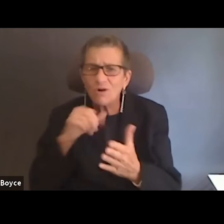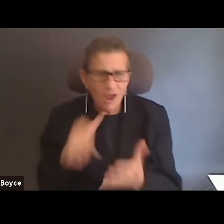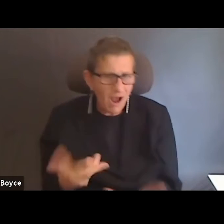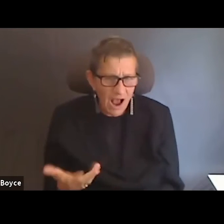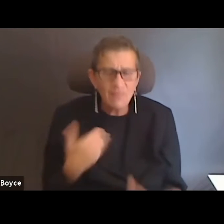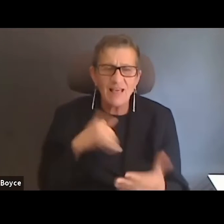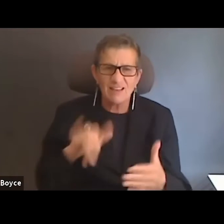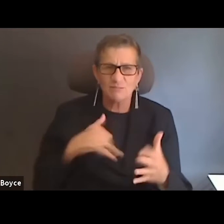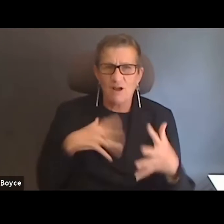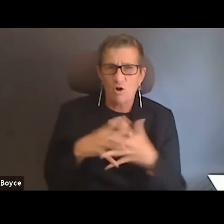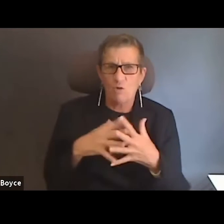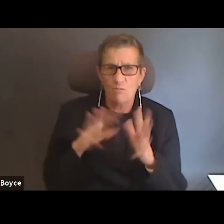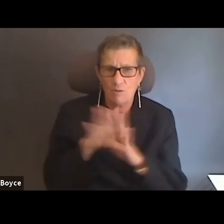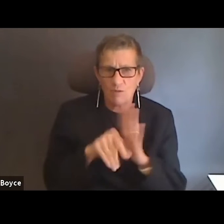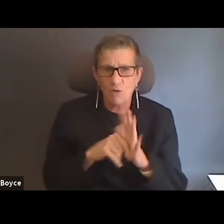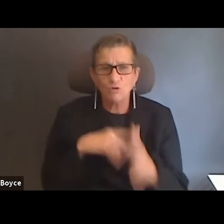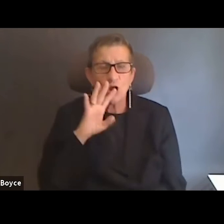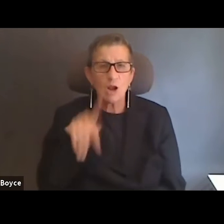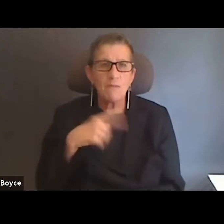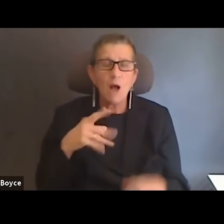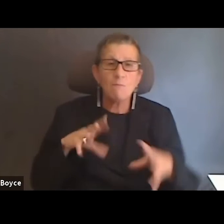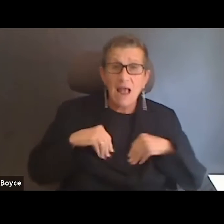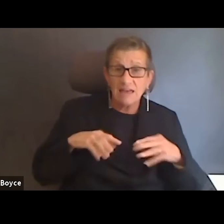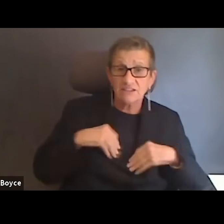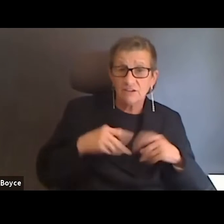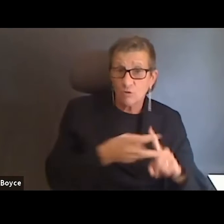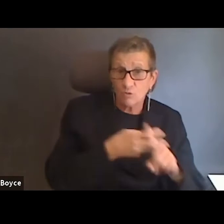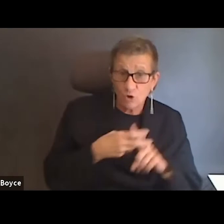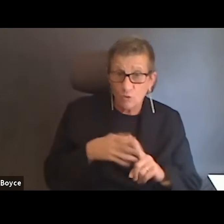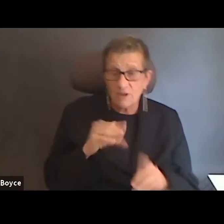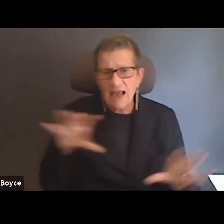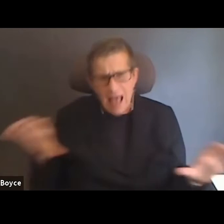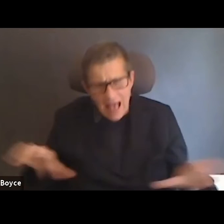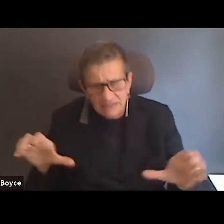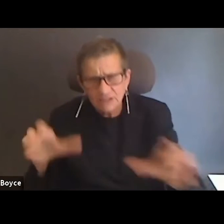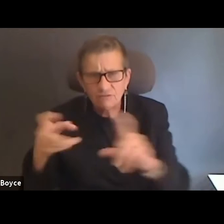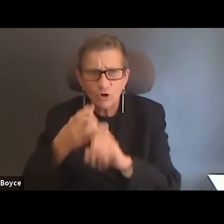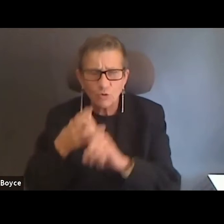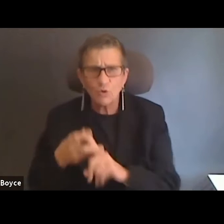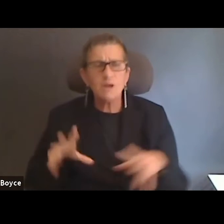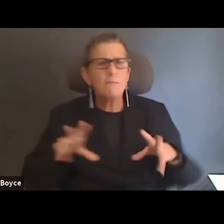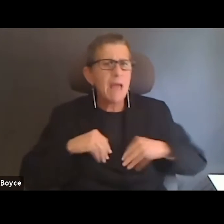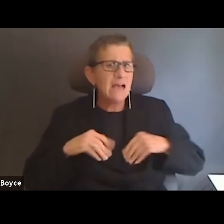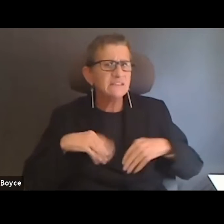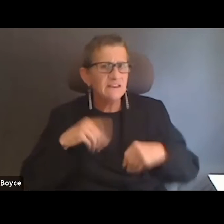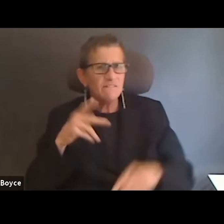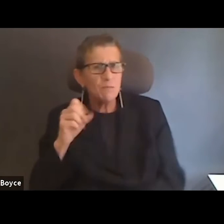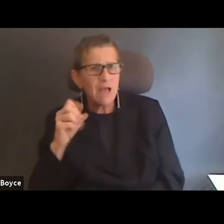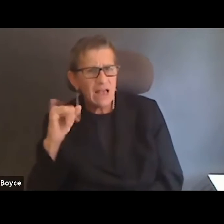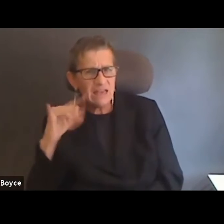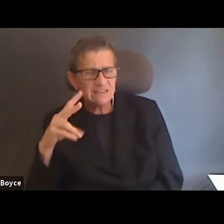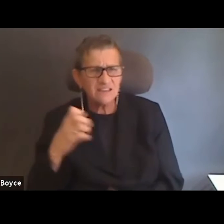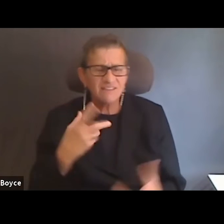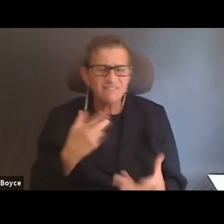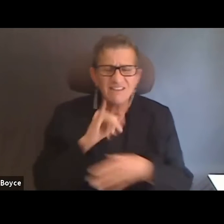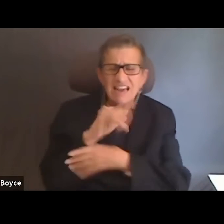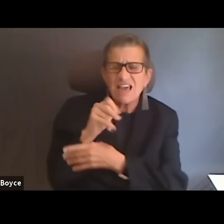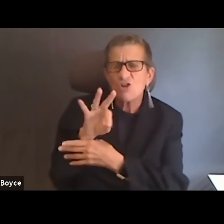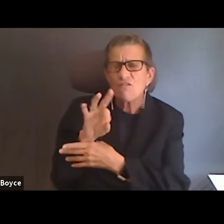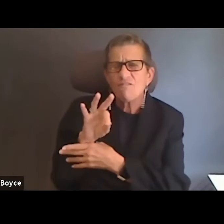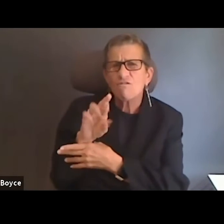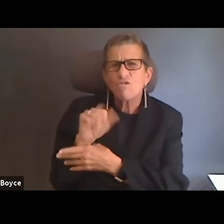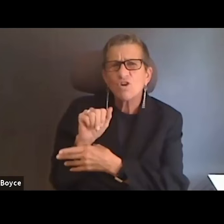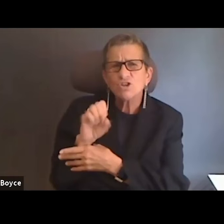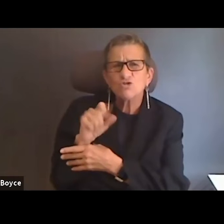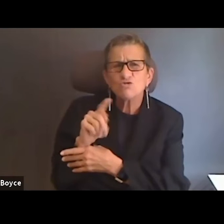call passive recruitment and active recruitment. And so passive recruitment is infrastructure or pieces